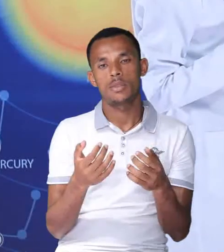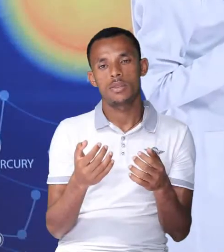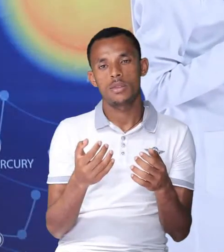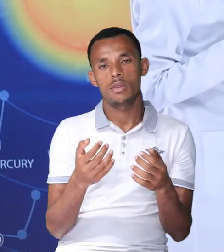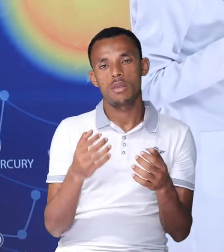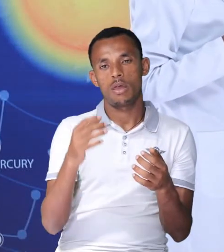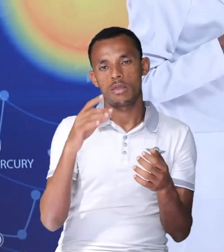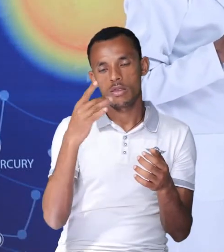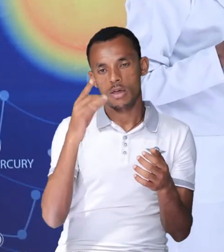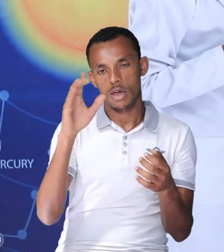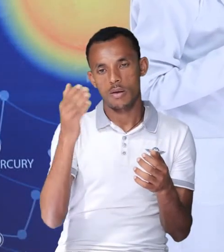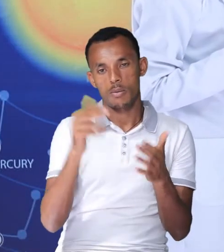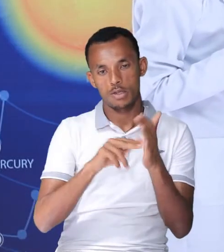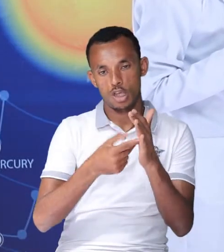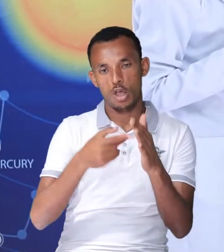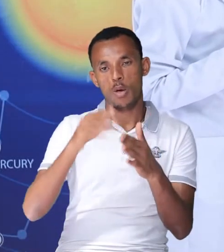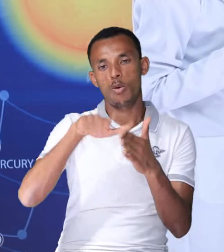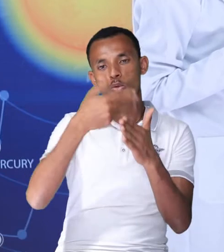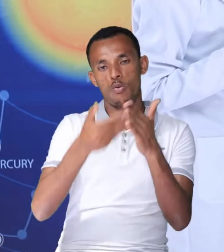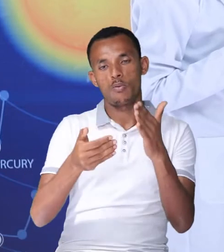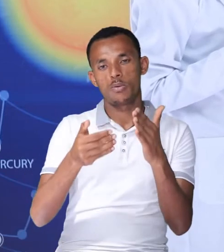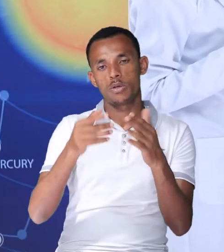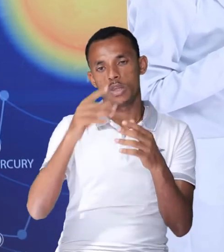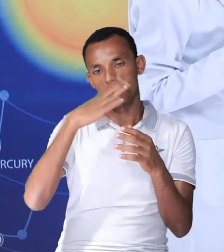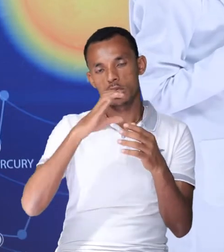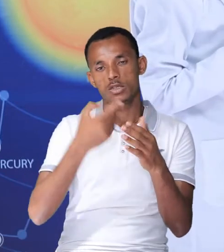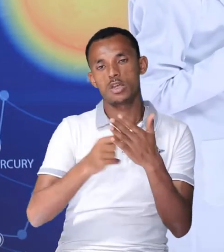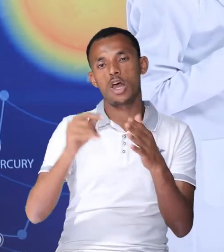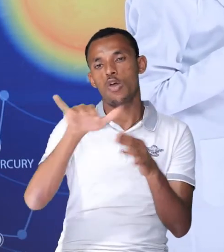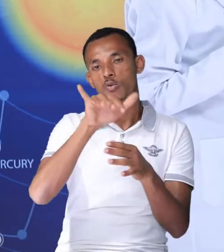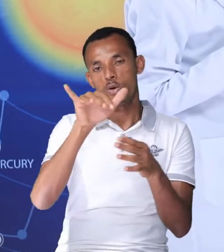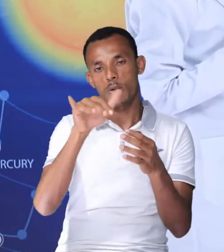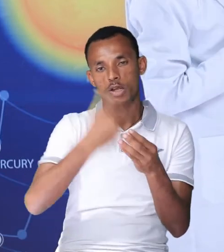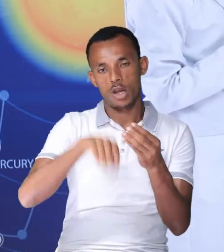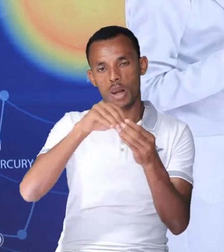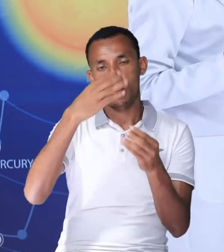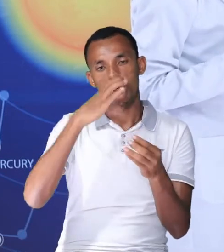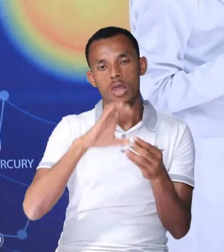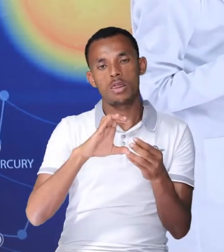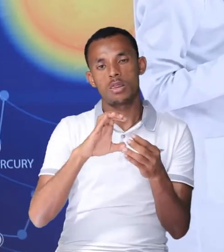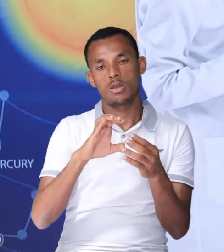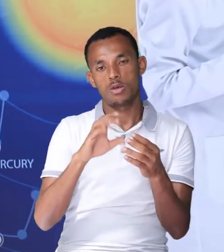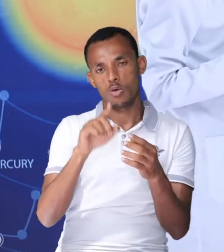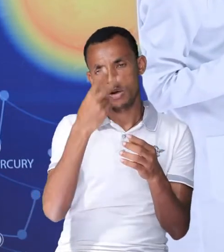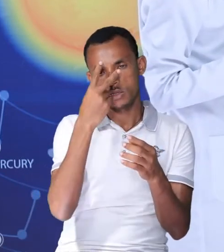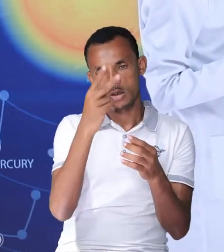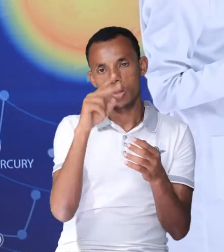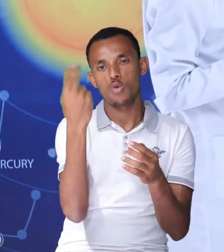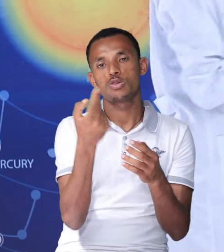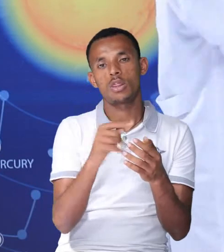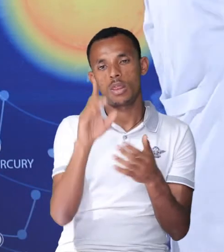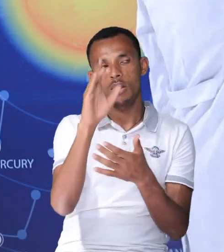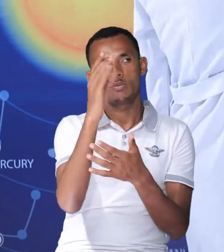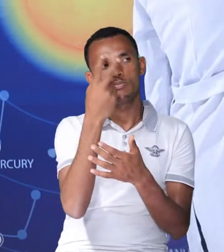Heating curve is a plot of temperature versus the uniform addition of heat. So we can see it just using the diagram,